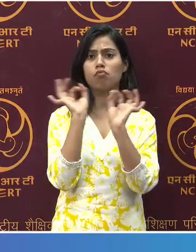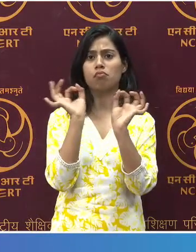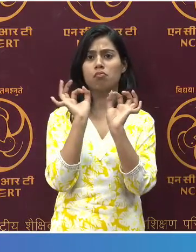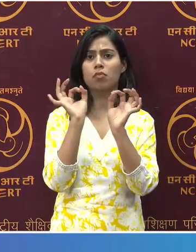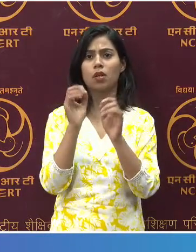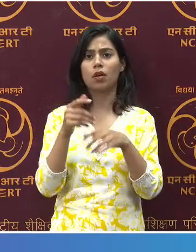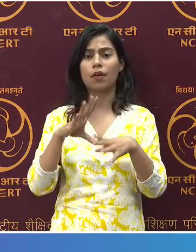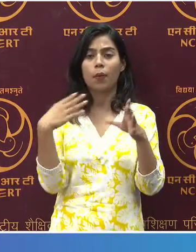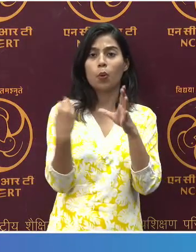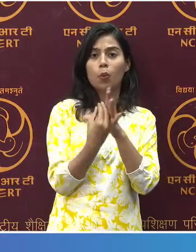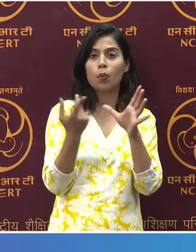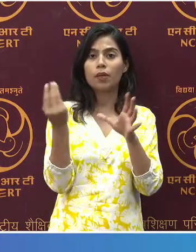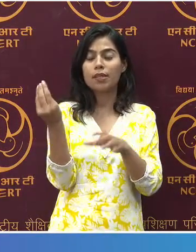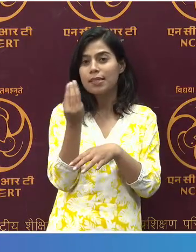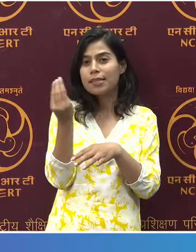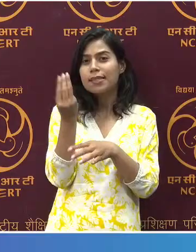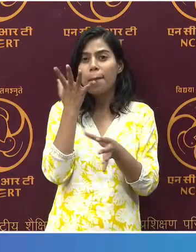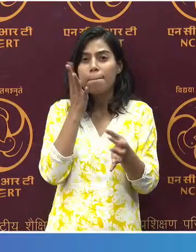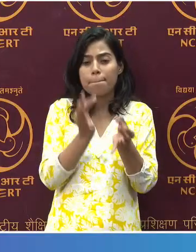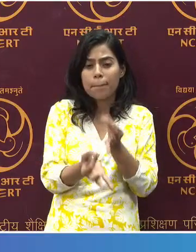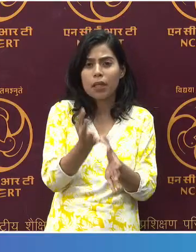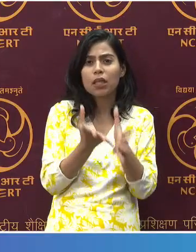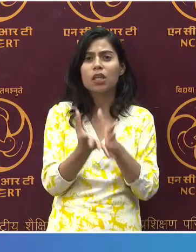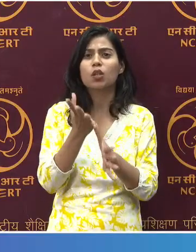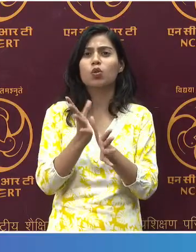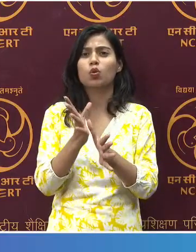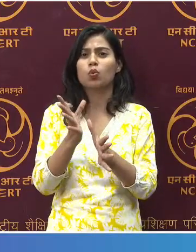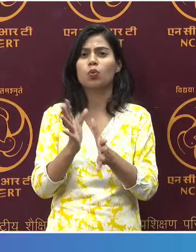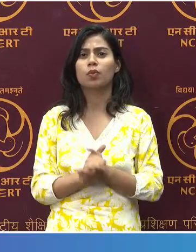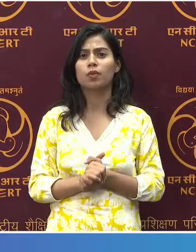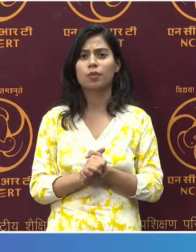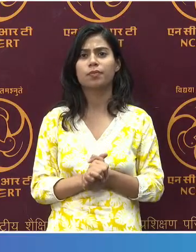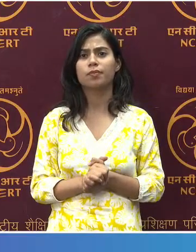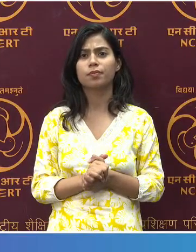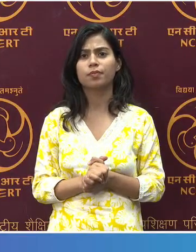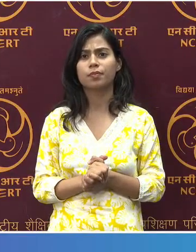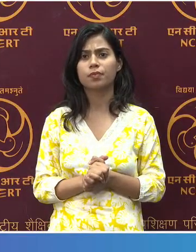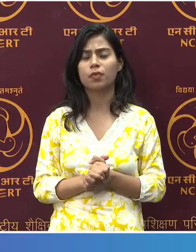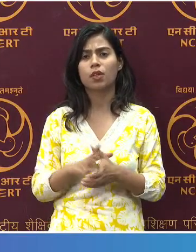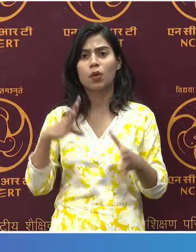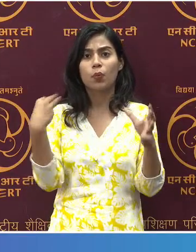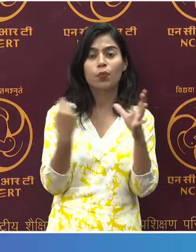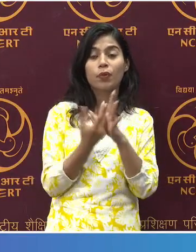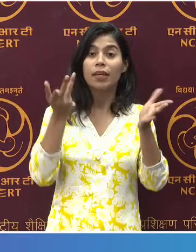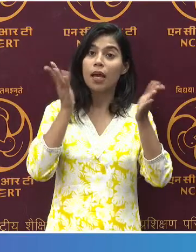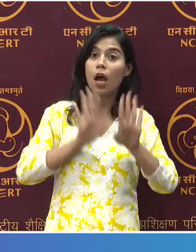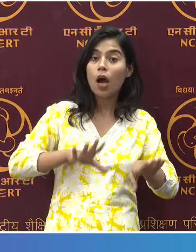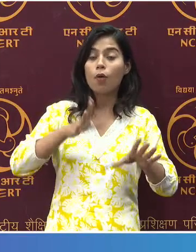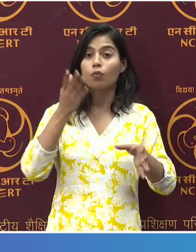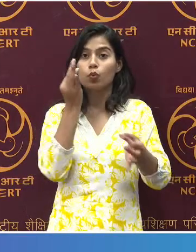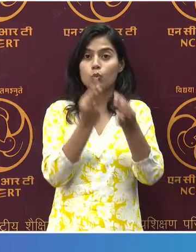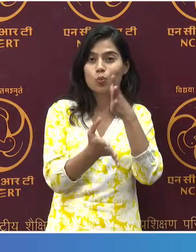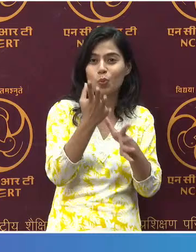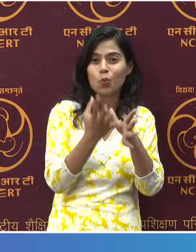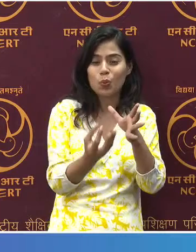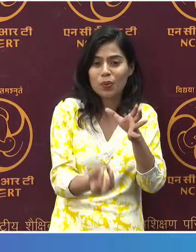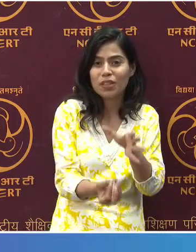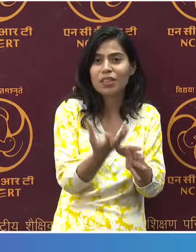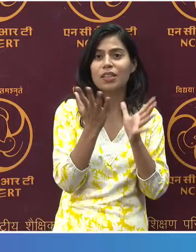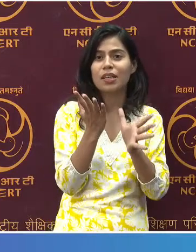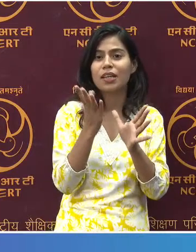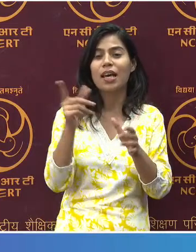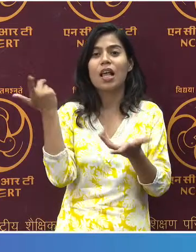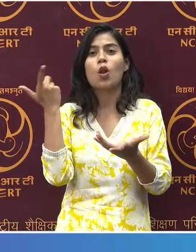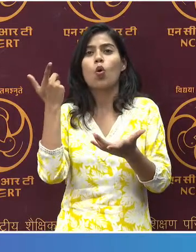to supply some kind of heat from internal sources. So we have to induce it. We have to induce it. We have to heat, thermal radiation, electrical